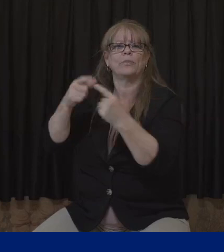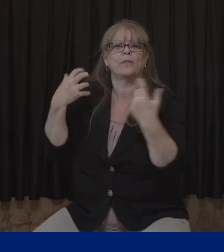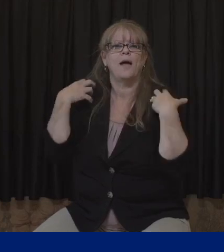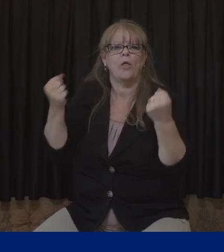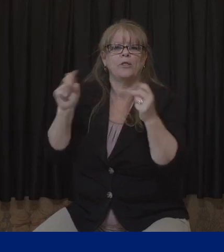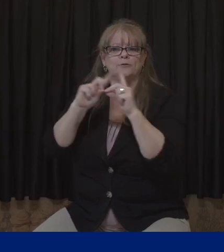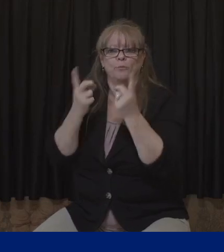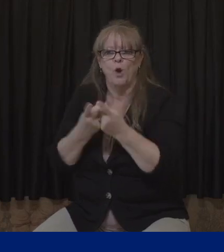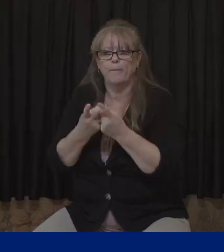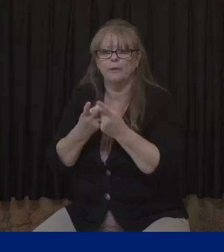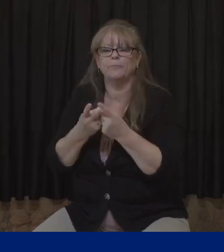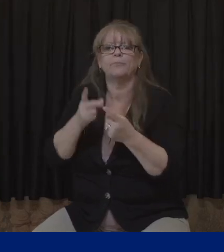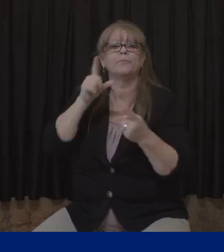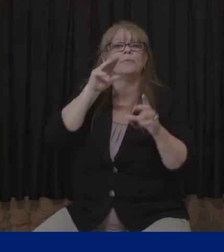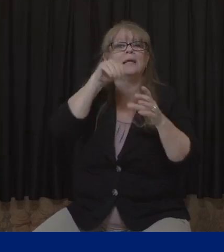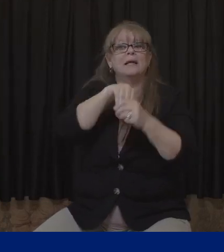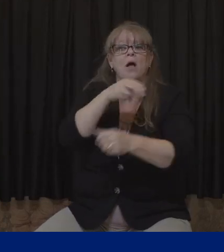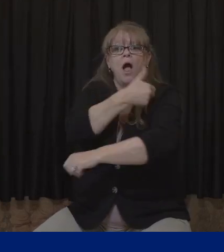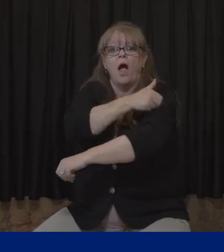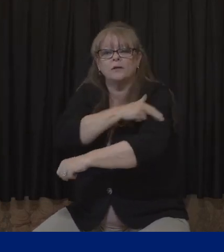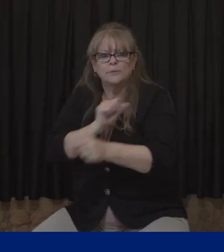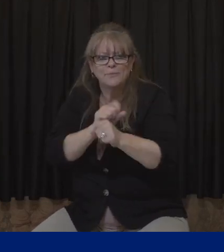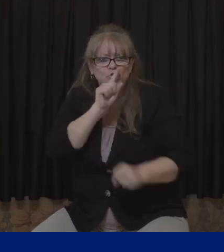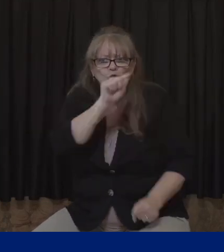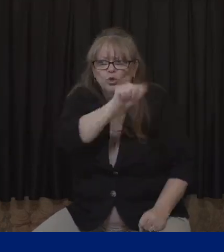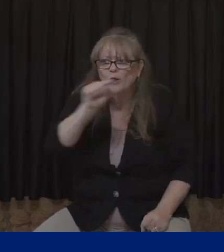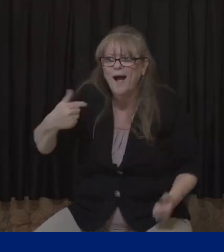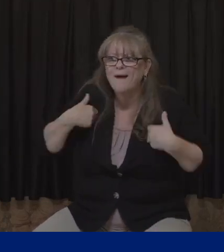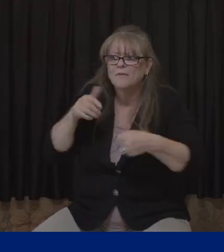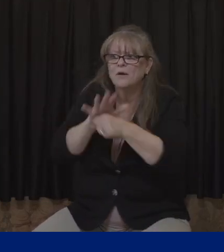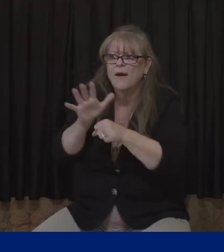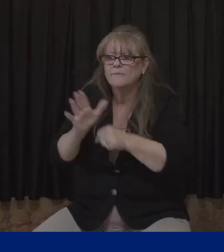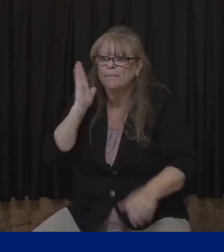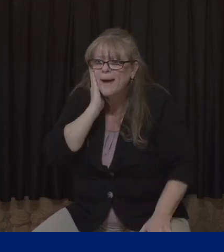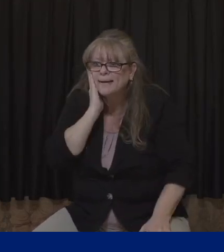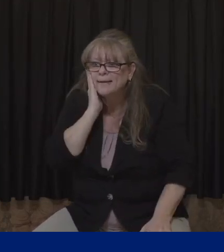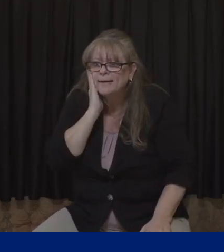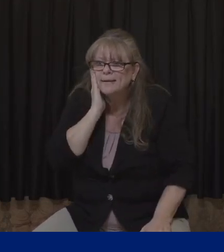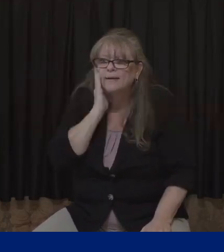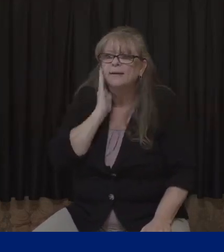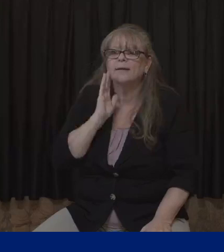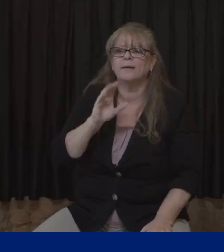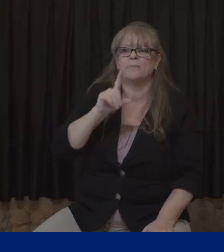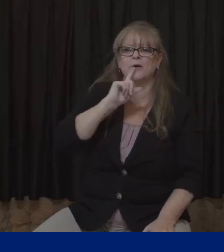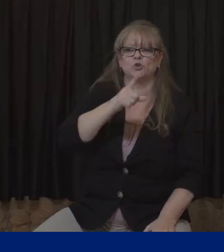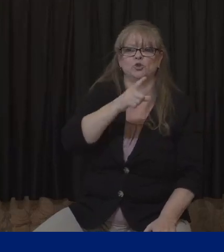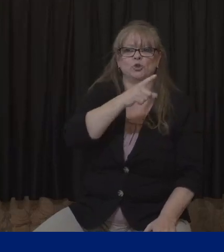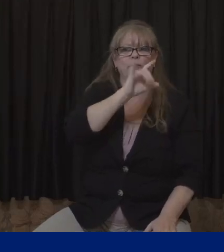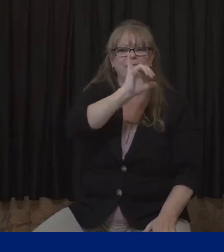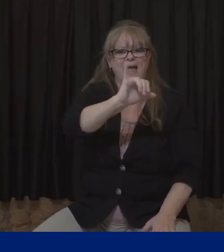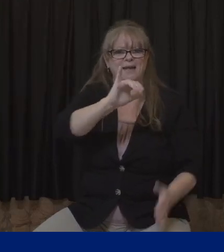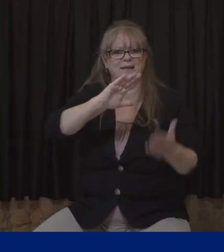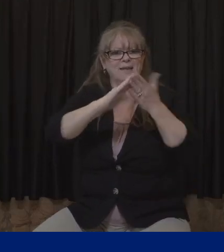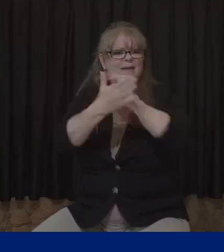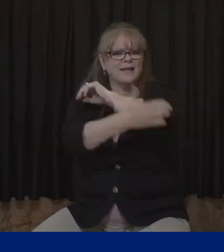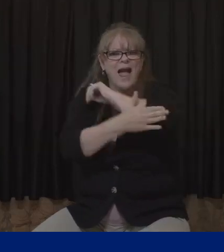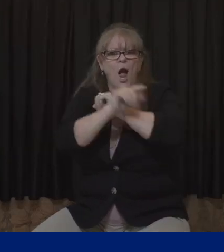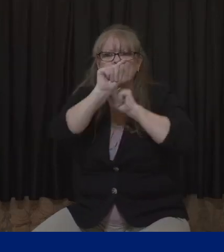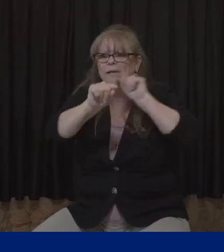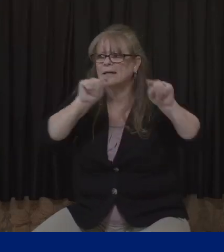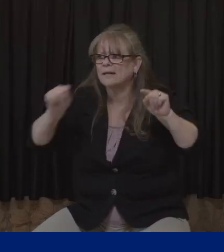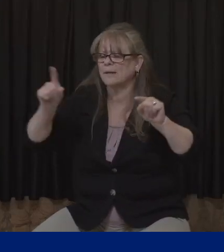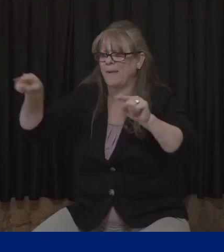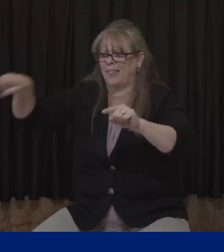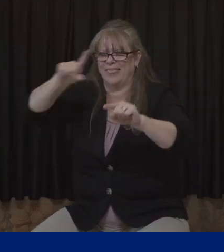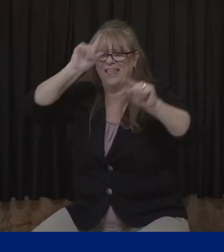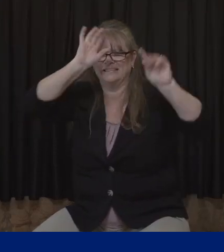there, need to vote to adopt the alternative plan that's in place to replace the Safer at Home executive order. To give you a couple